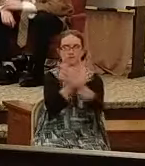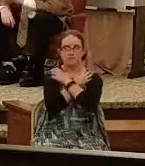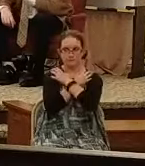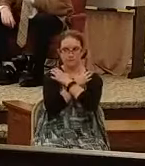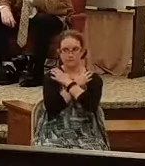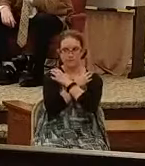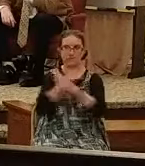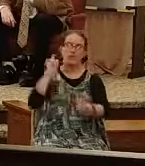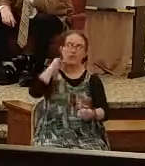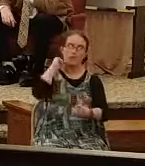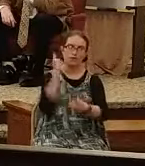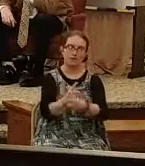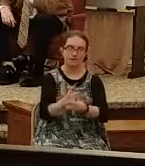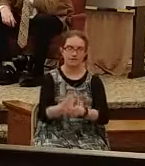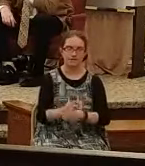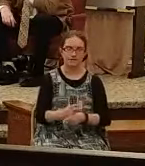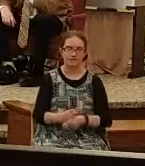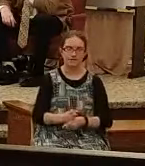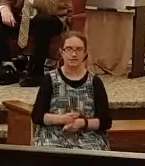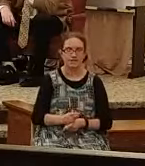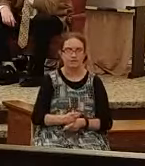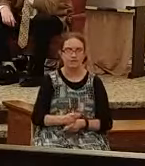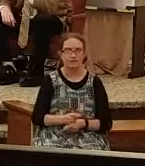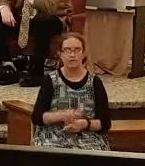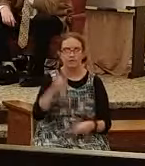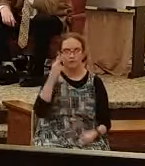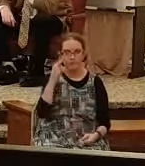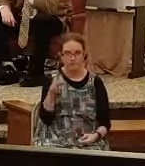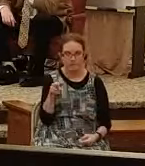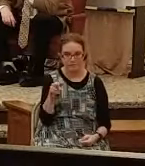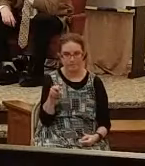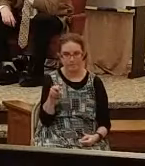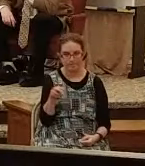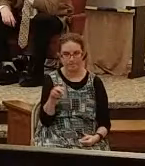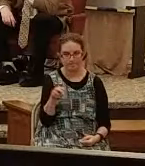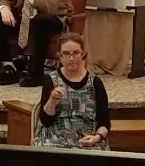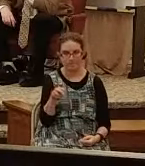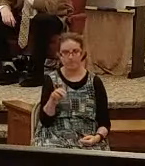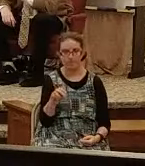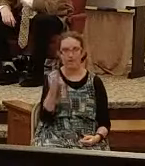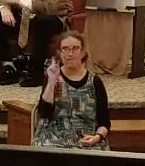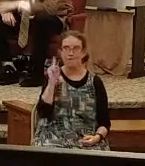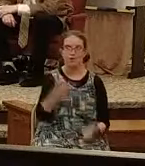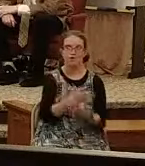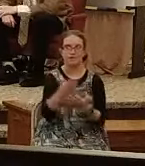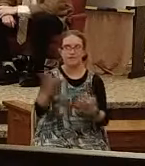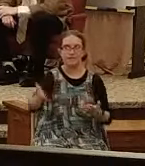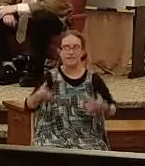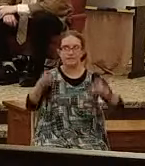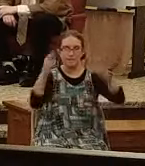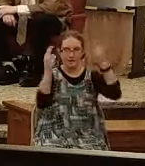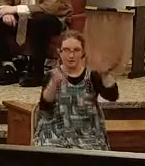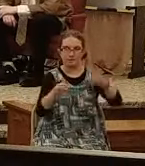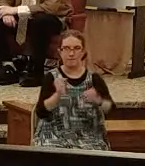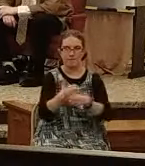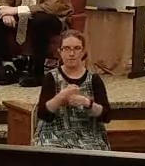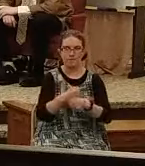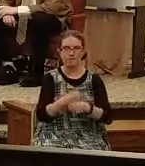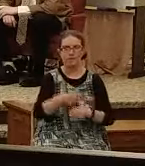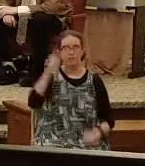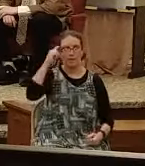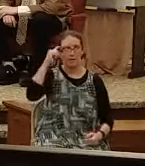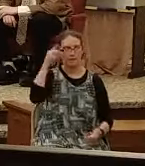breastplate of righteousness. Uh-huh. Notice, the first thing that has to happen is we have to make up